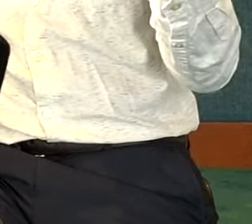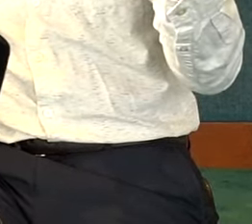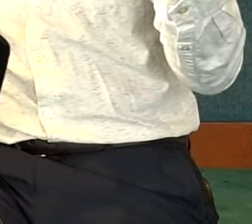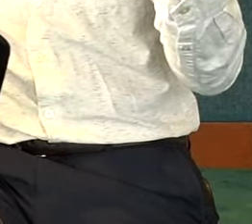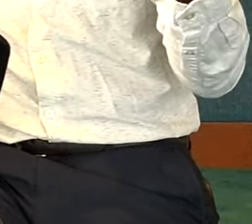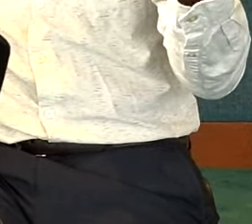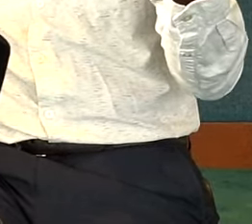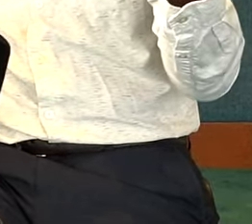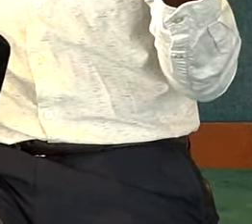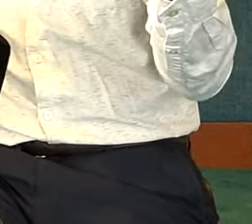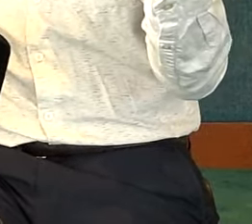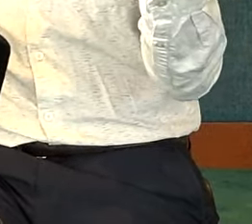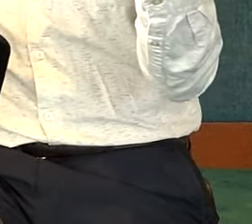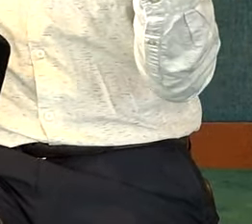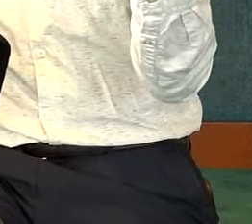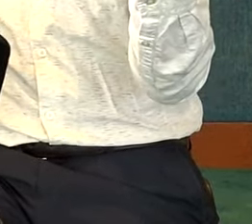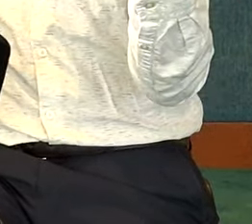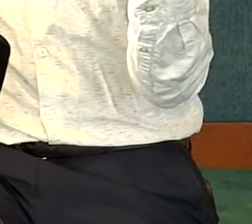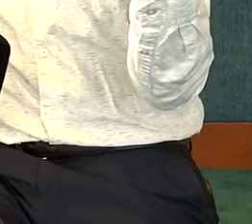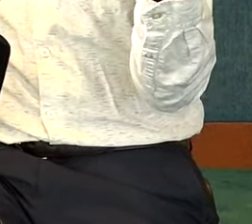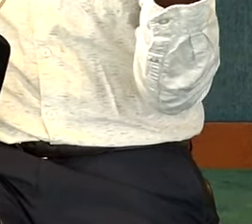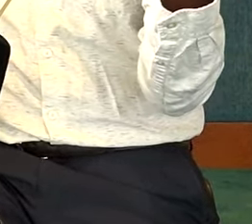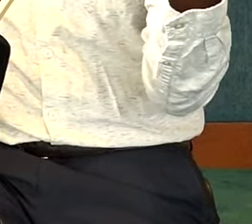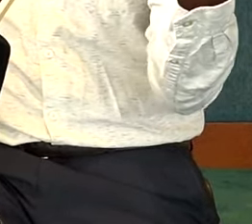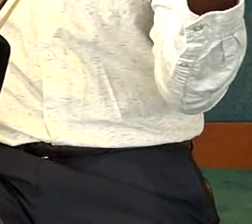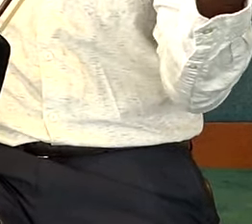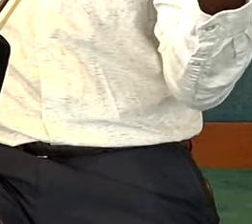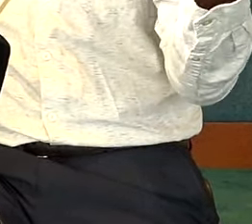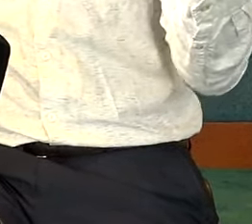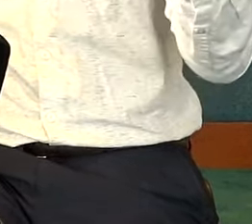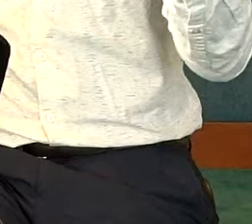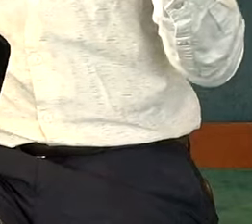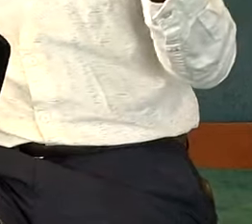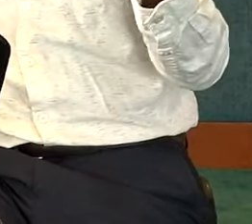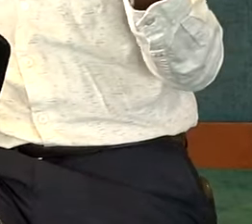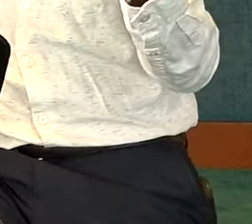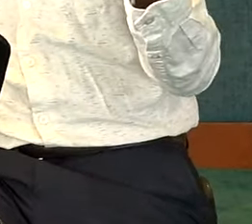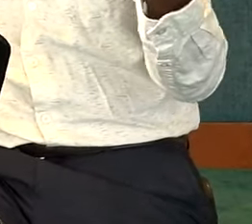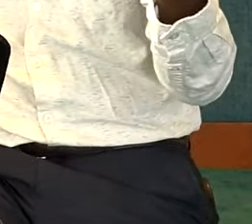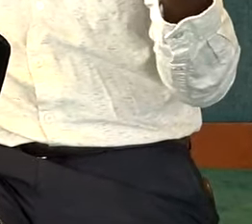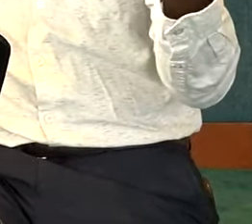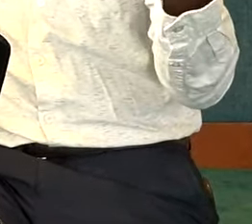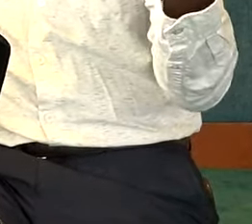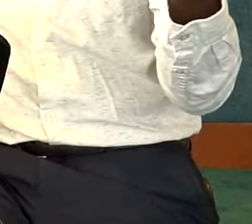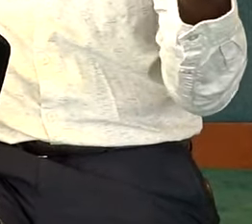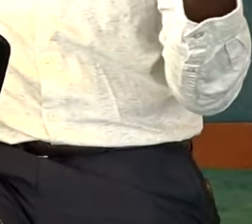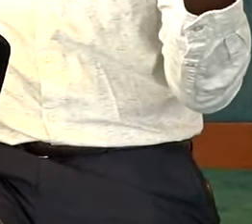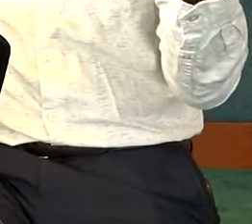Thank you.